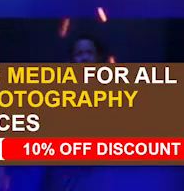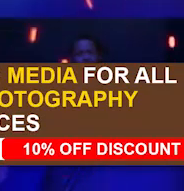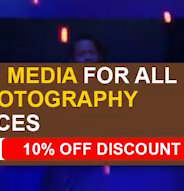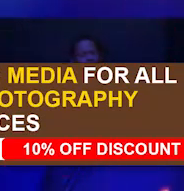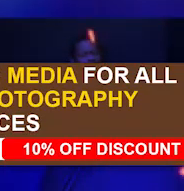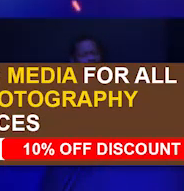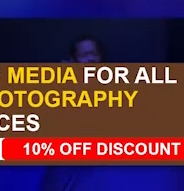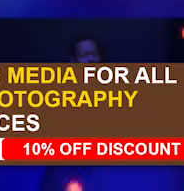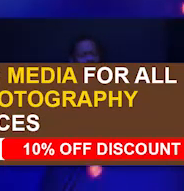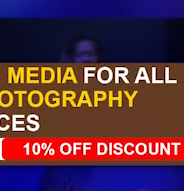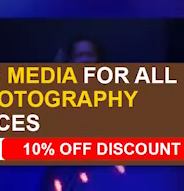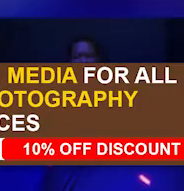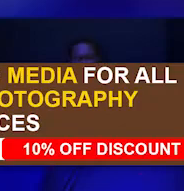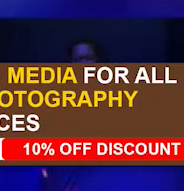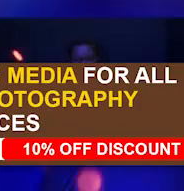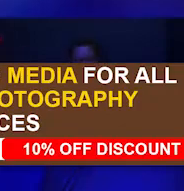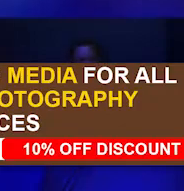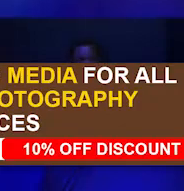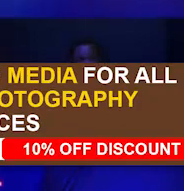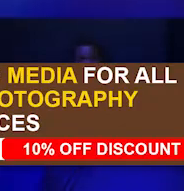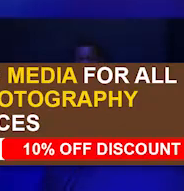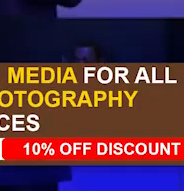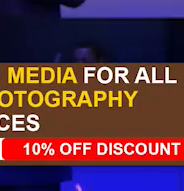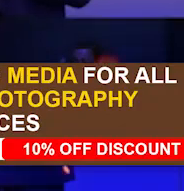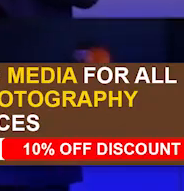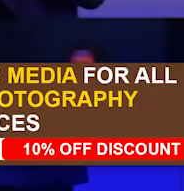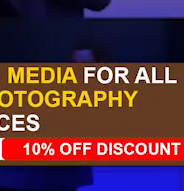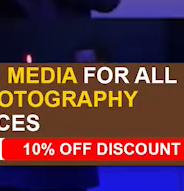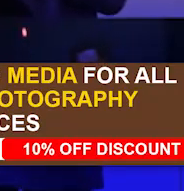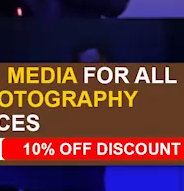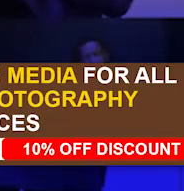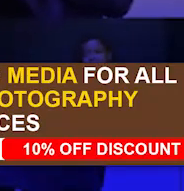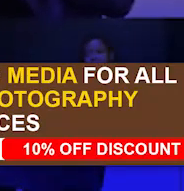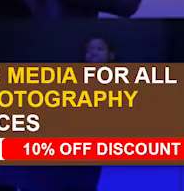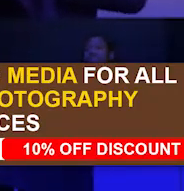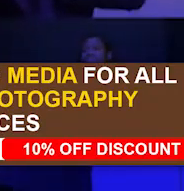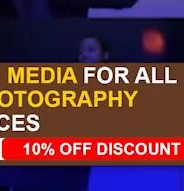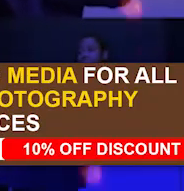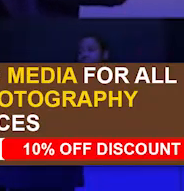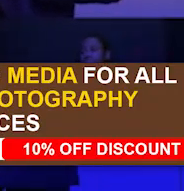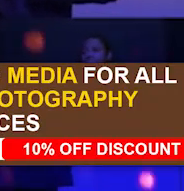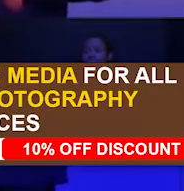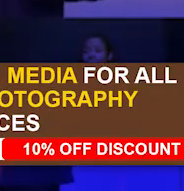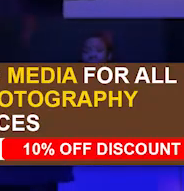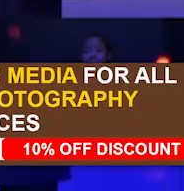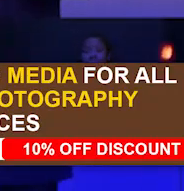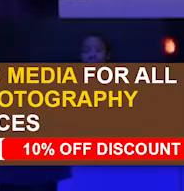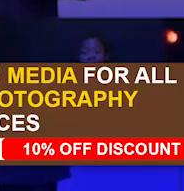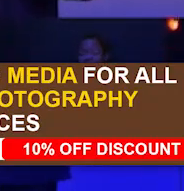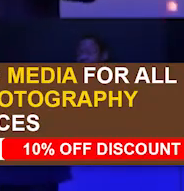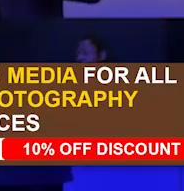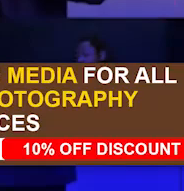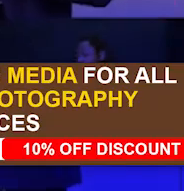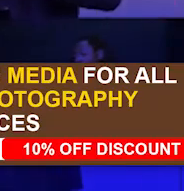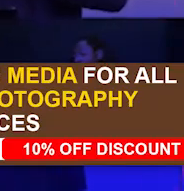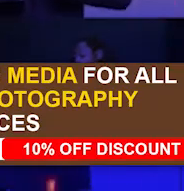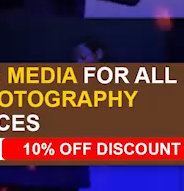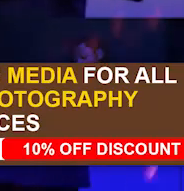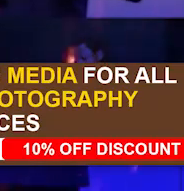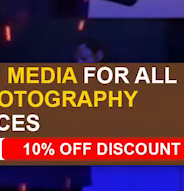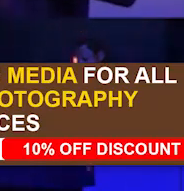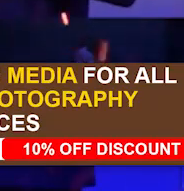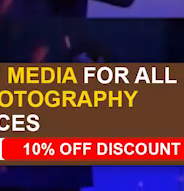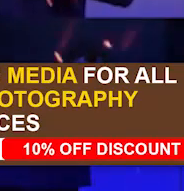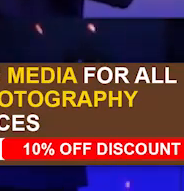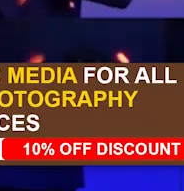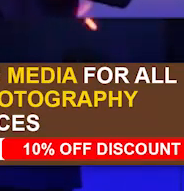Jesus. The uniqueness of the name Jesus. We have said it was a common